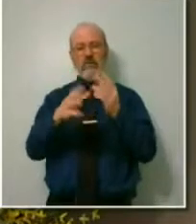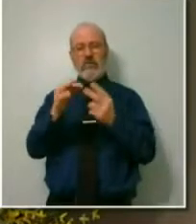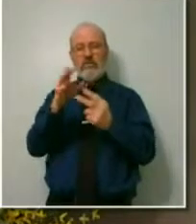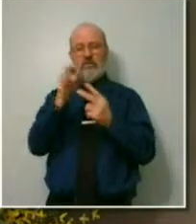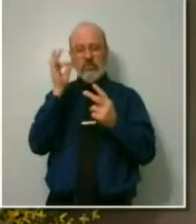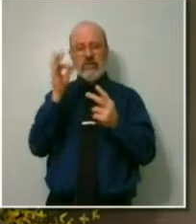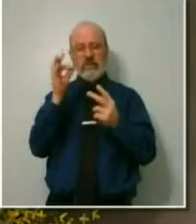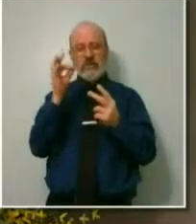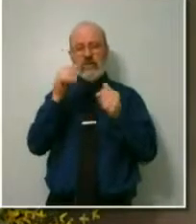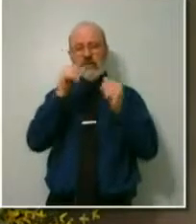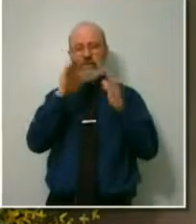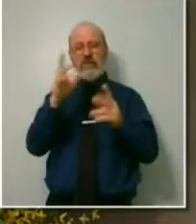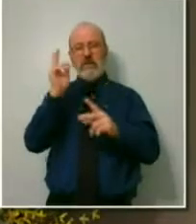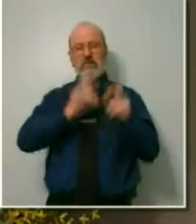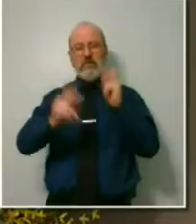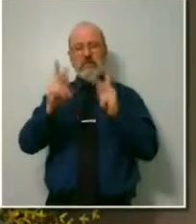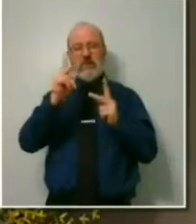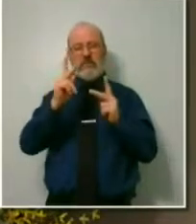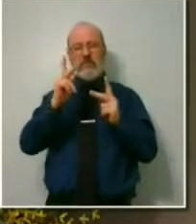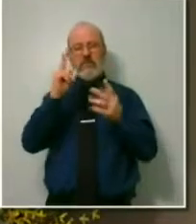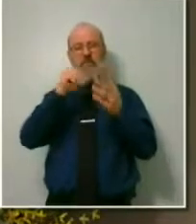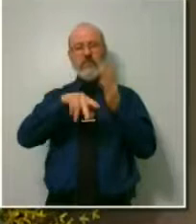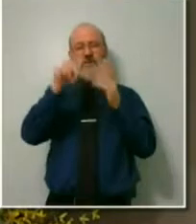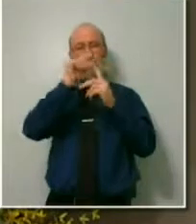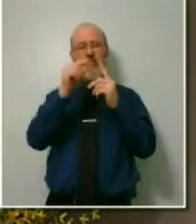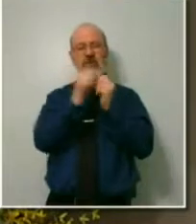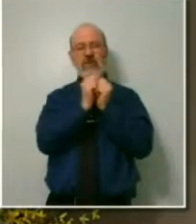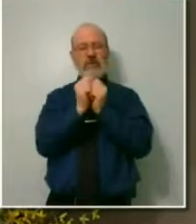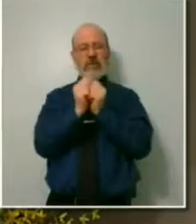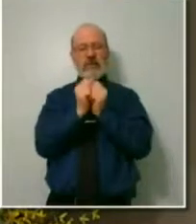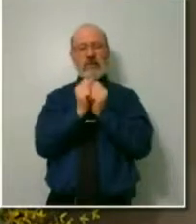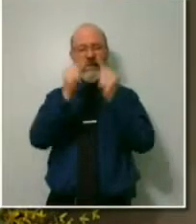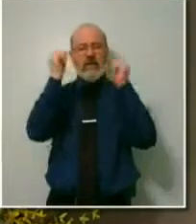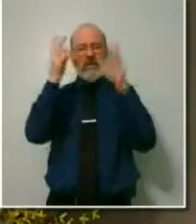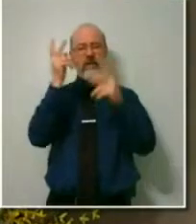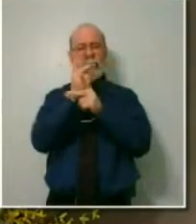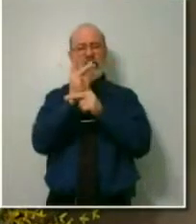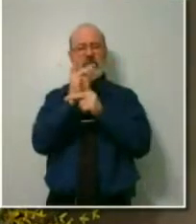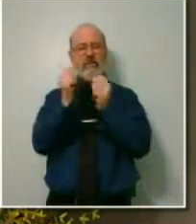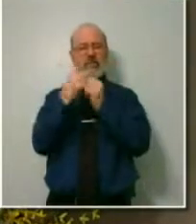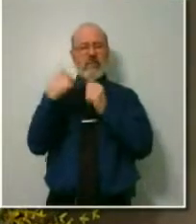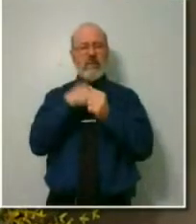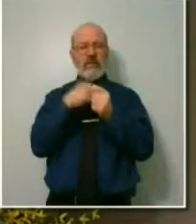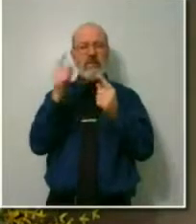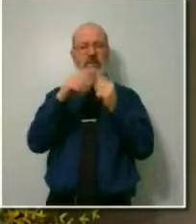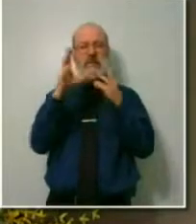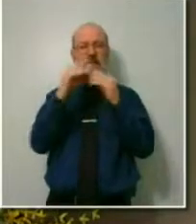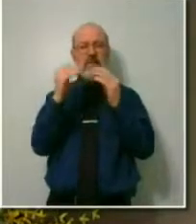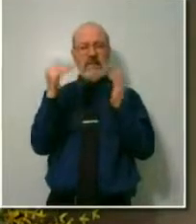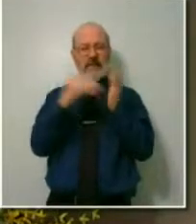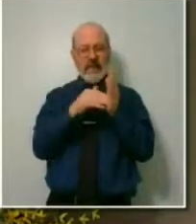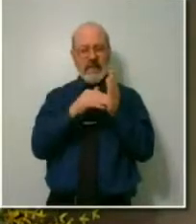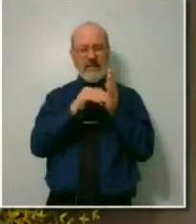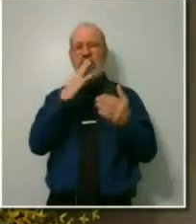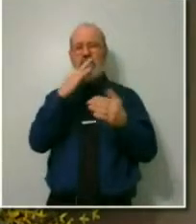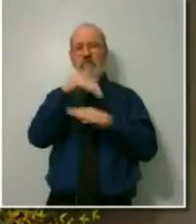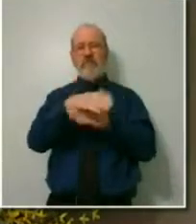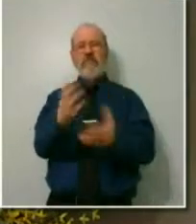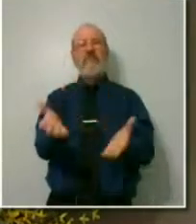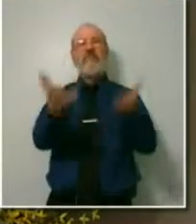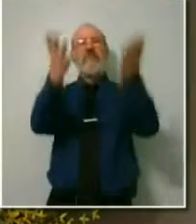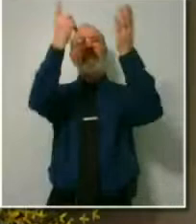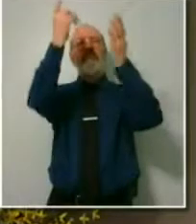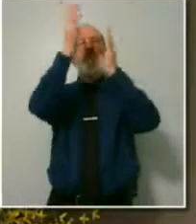as we read your word together. Father, keep us, be with us until we meet again. All of these things we've mentioned tonight, we lift up to you,